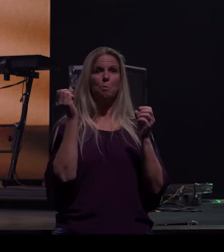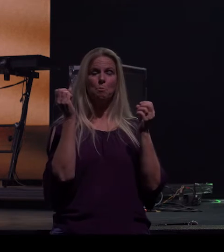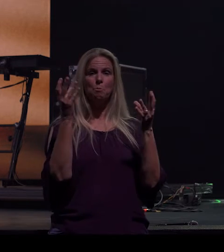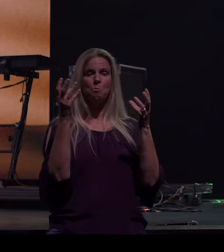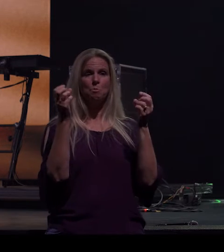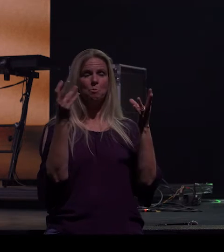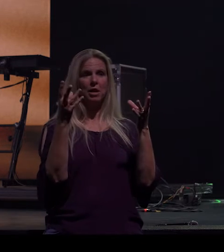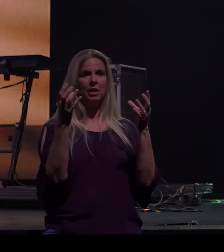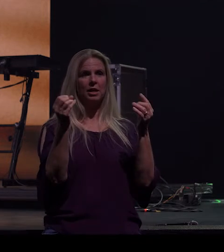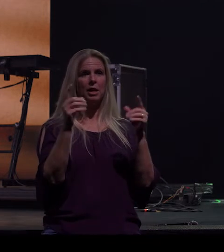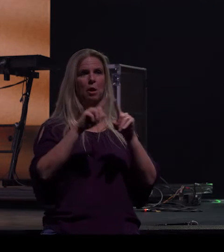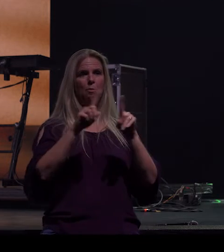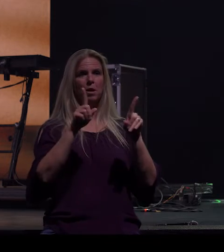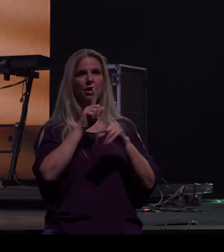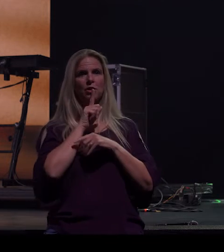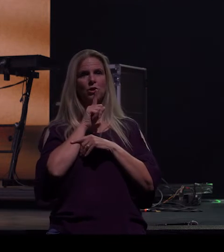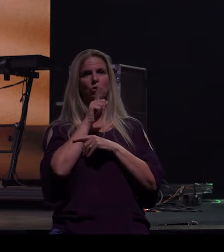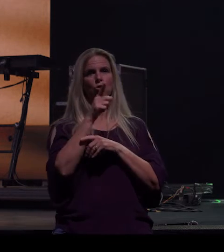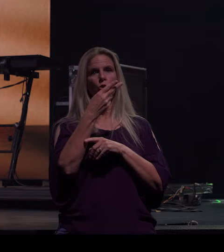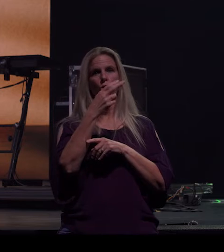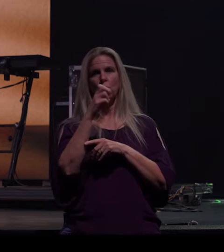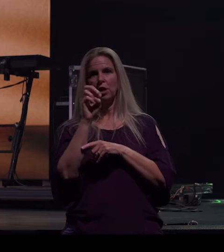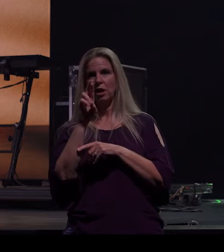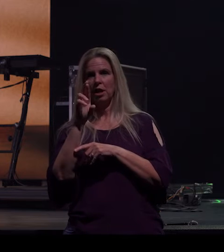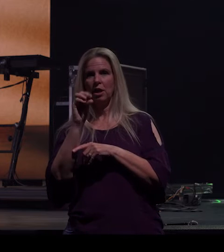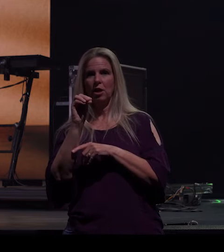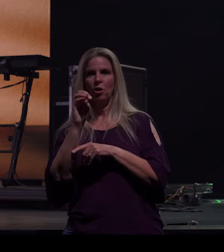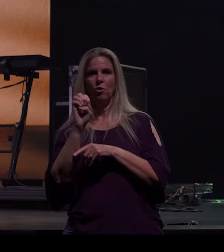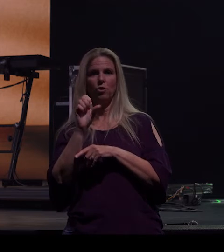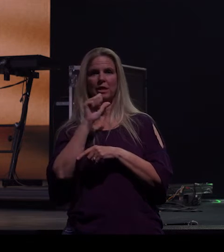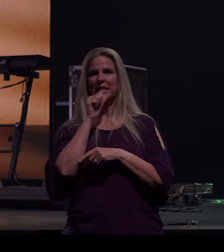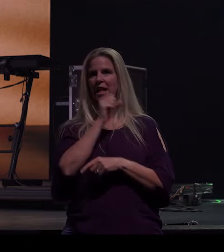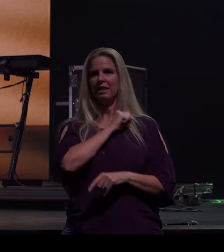real heroes are around CCV? It's not our staff.